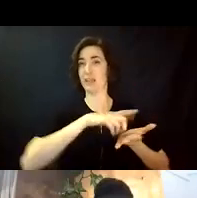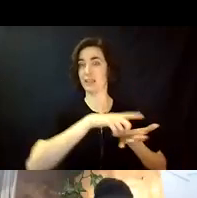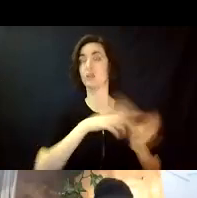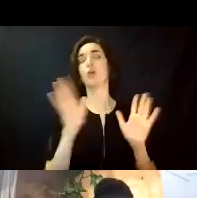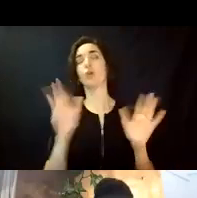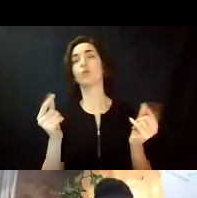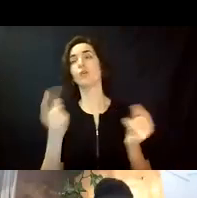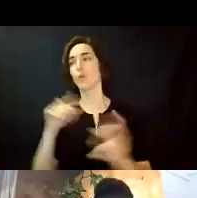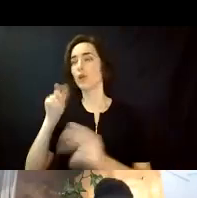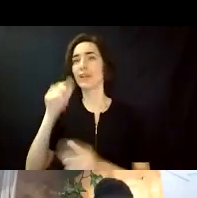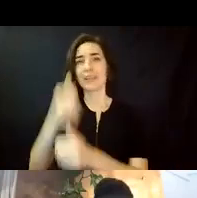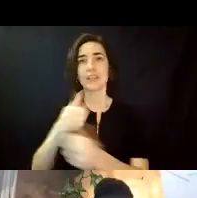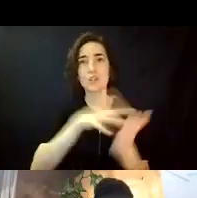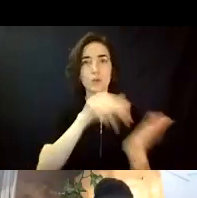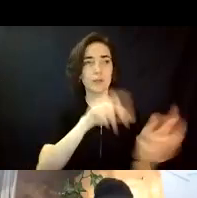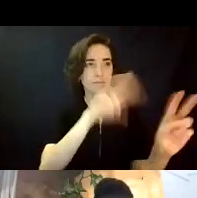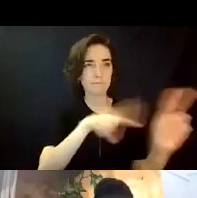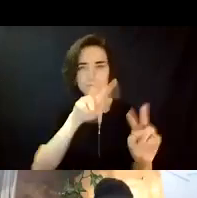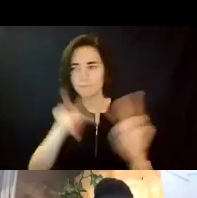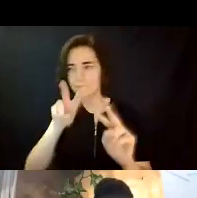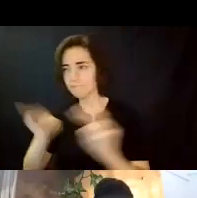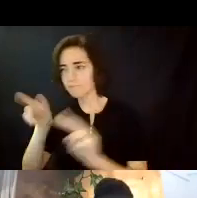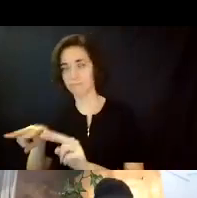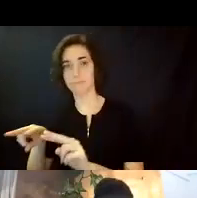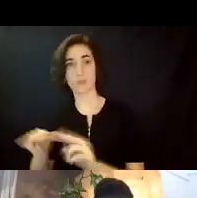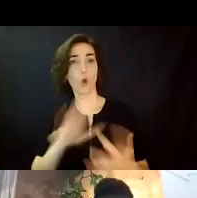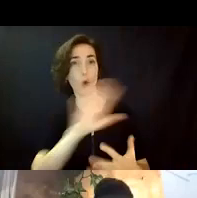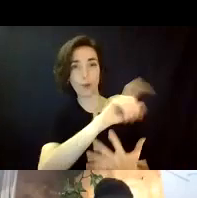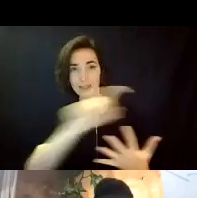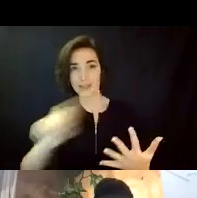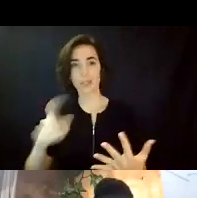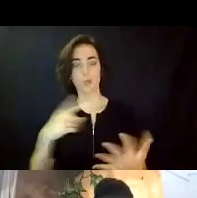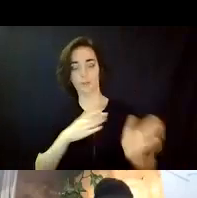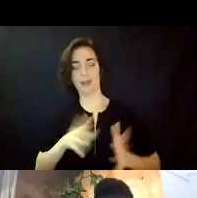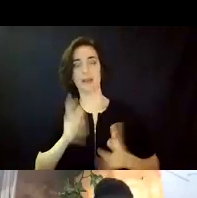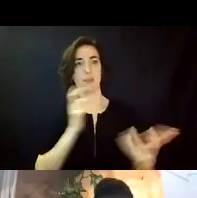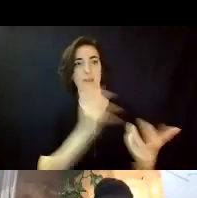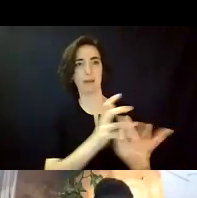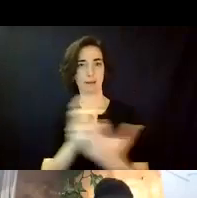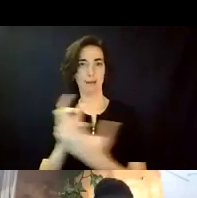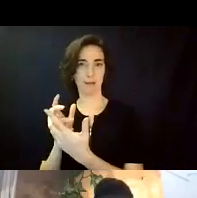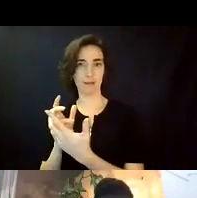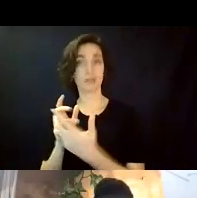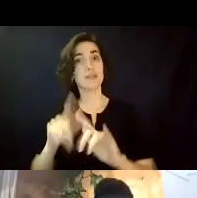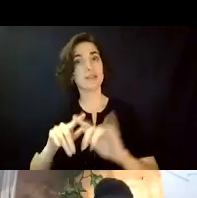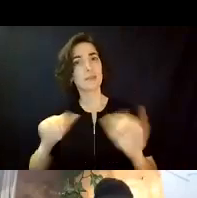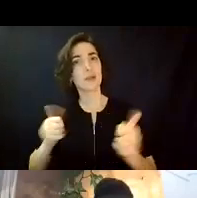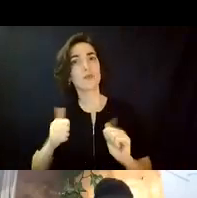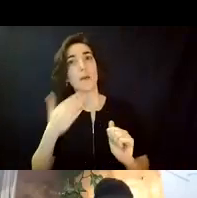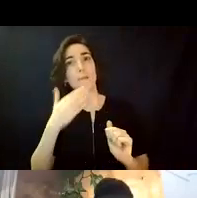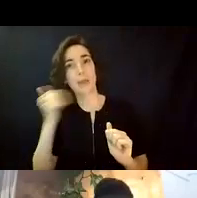and making plans for them based on their needs, while also trying as best as possible to keep that